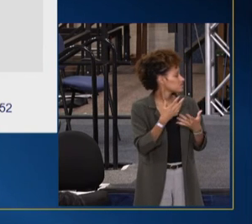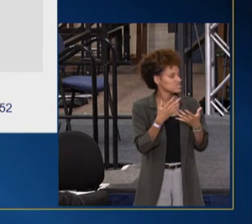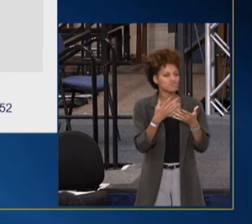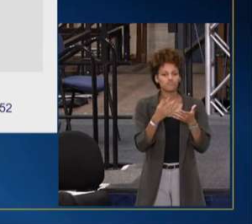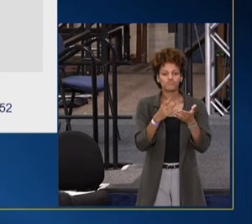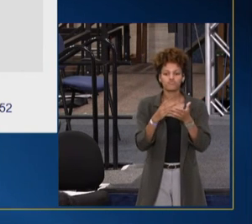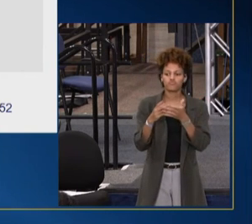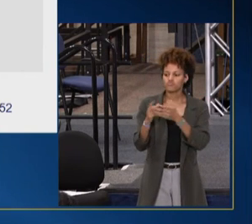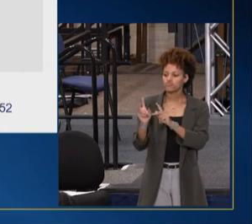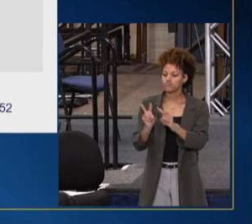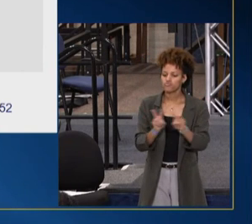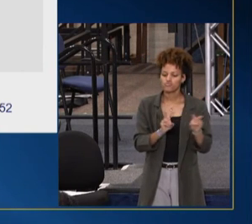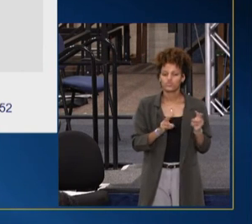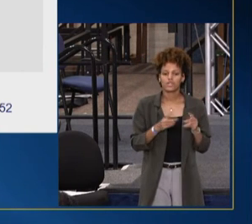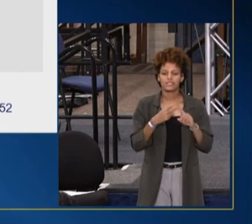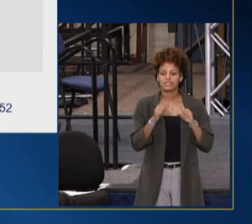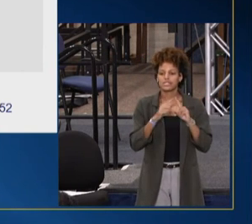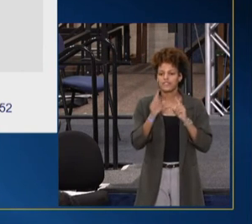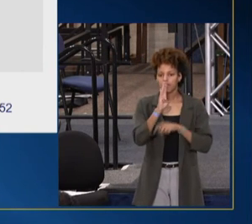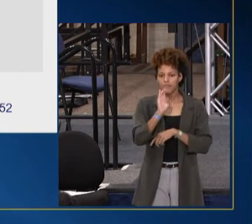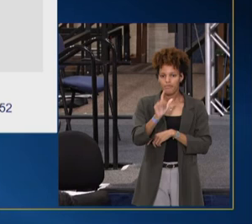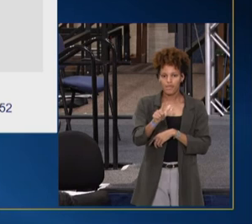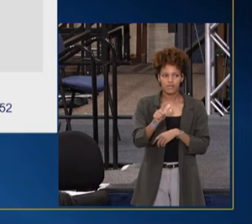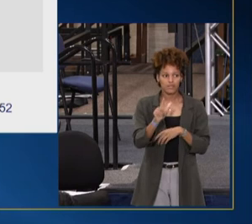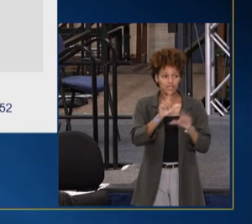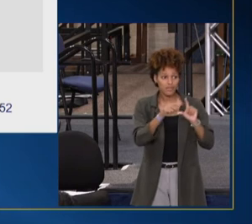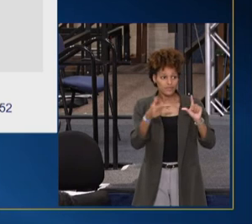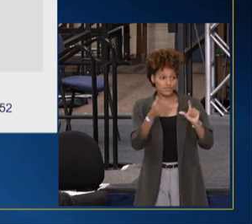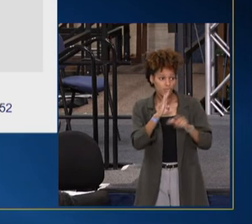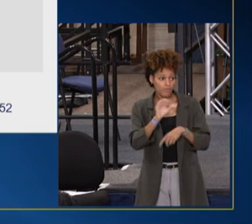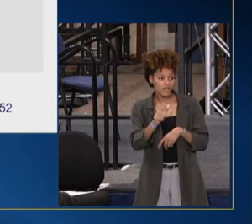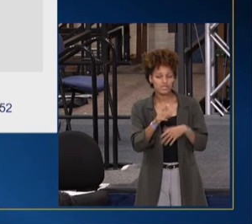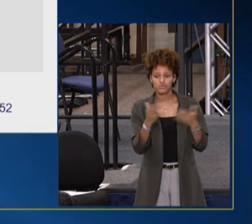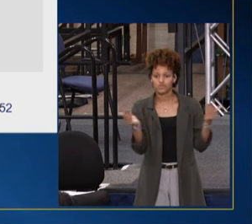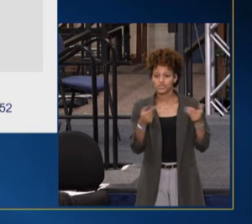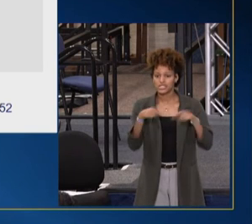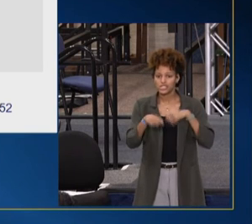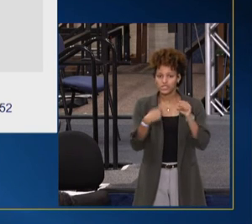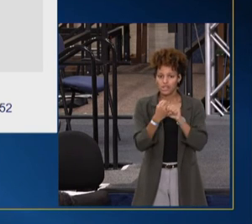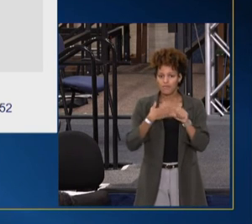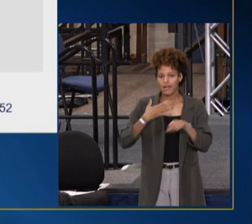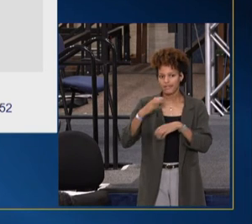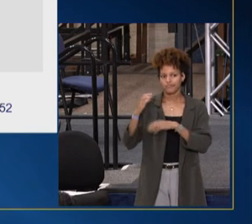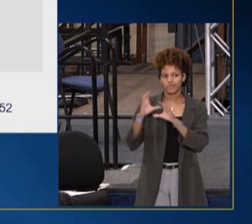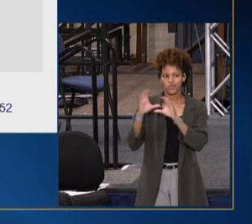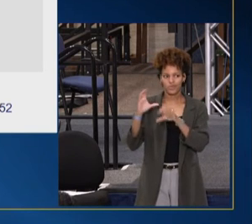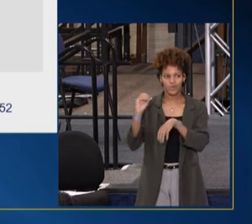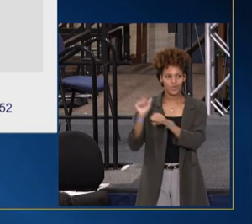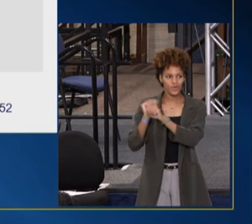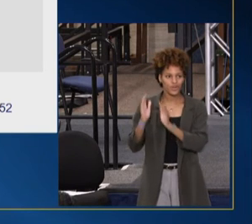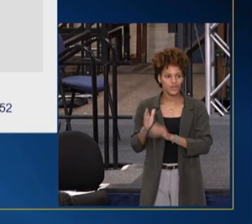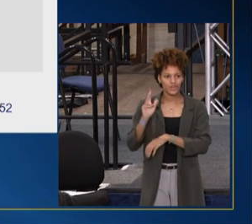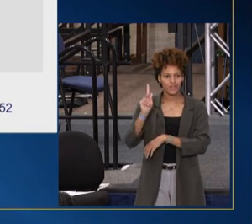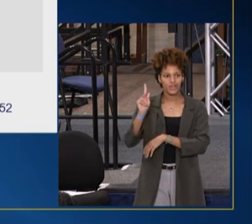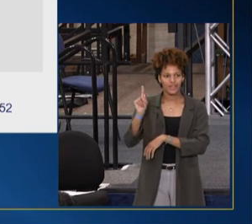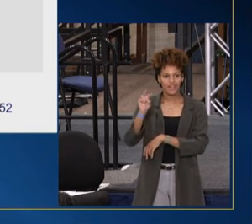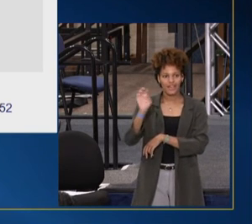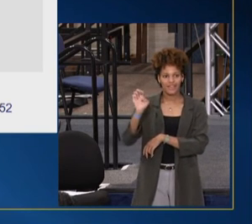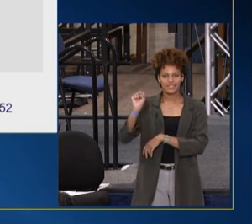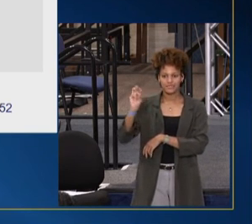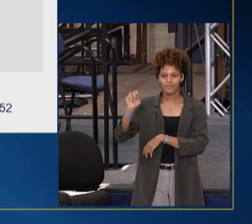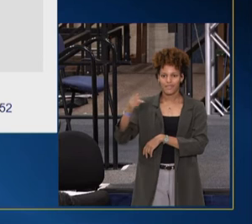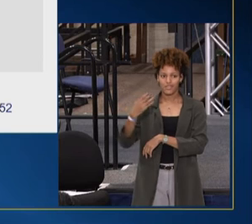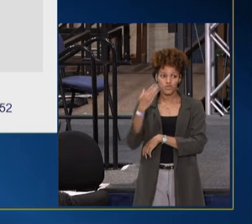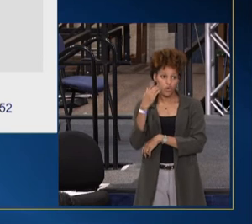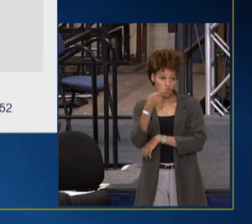650 anti-LGBTQ bills that were introduced this year. My colleague Kate Smith is in the crowd today. Many of you know her